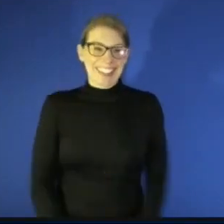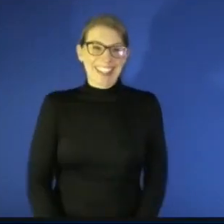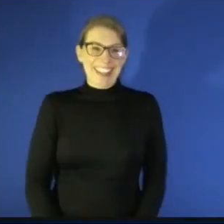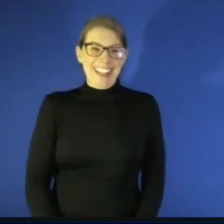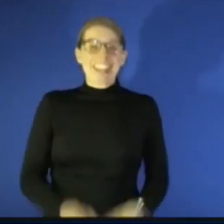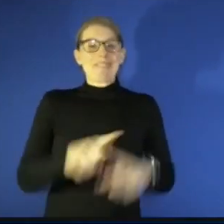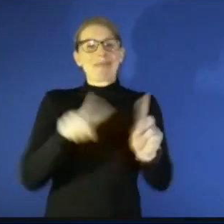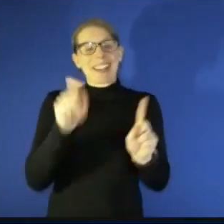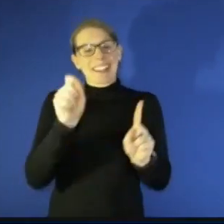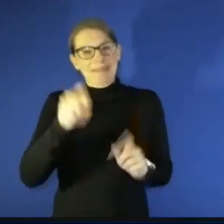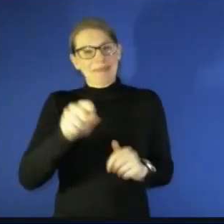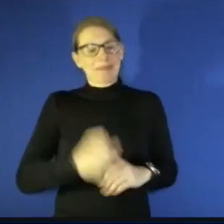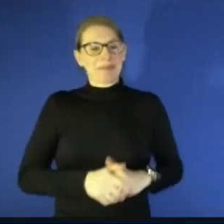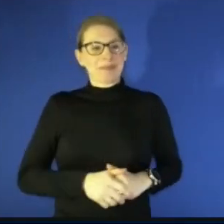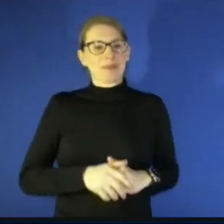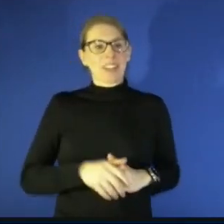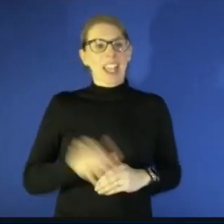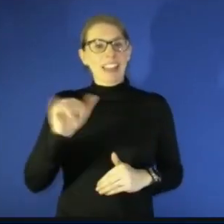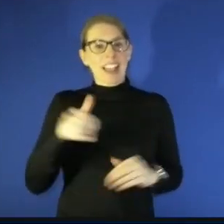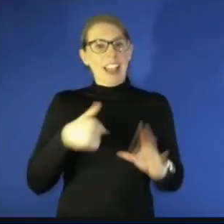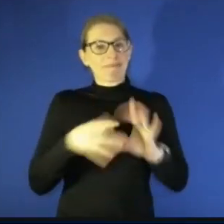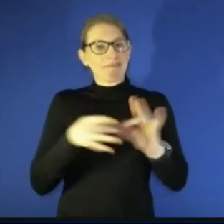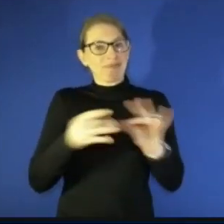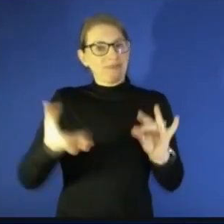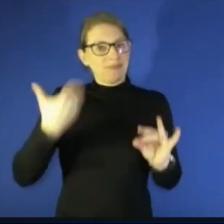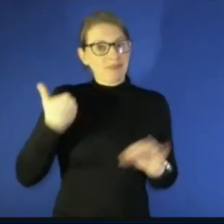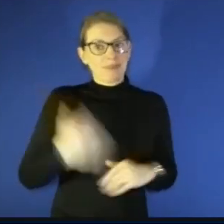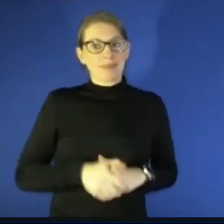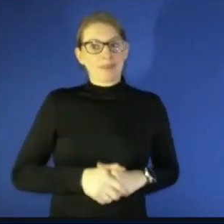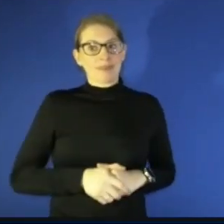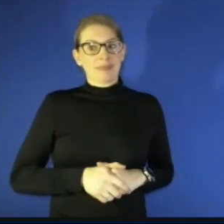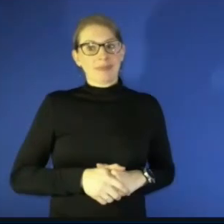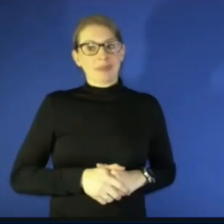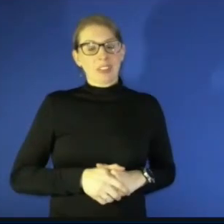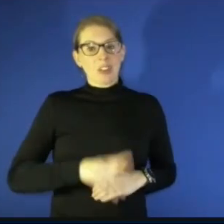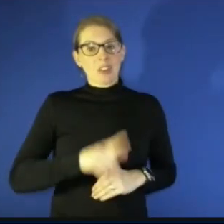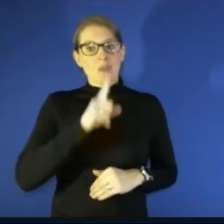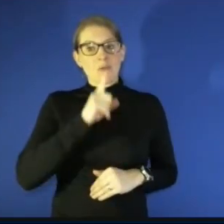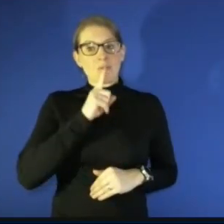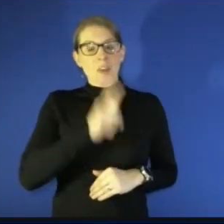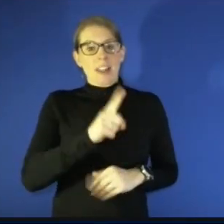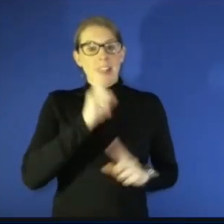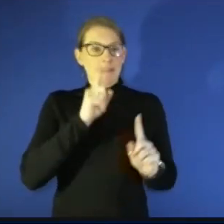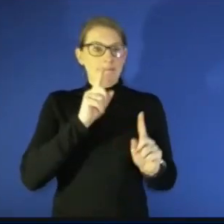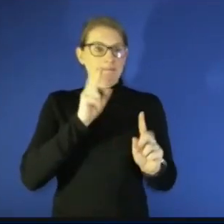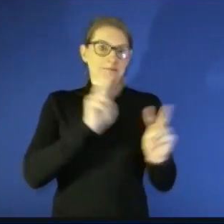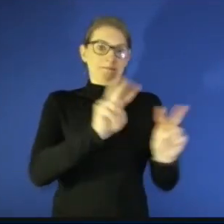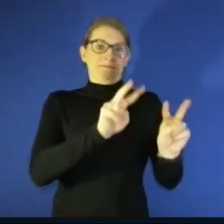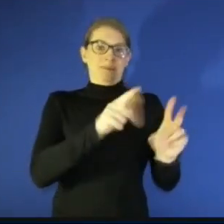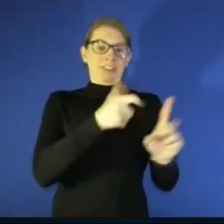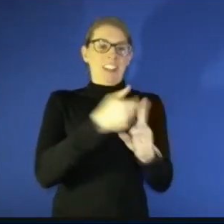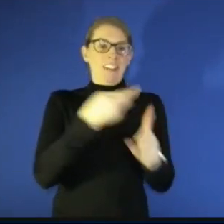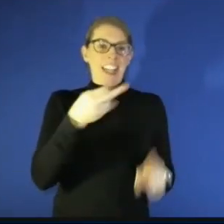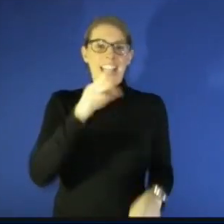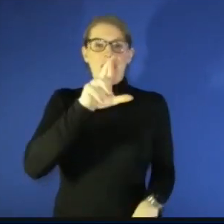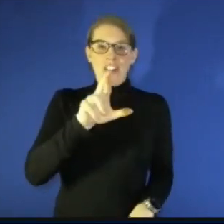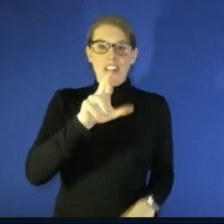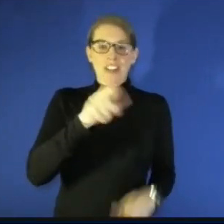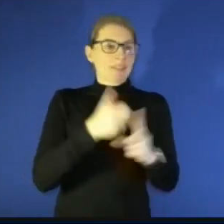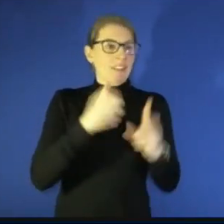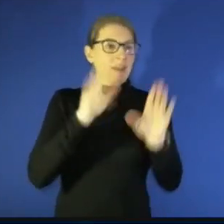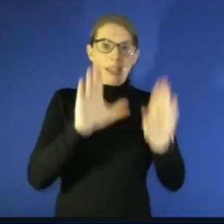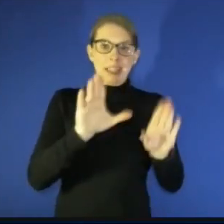But yes, we, like I told you before, we truly think of you as a healer. You are amazing at your